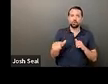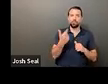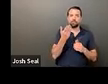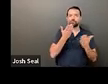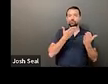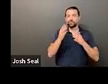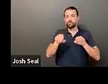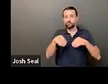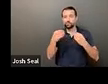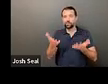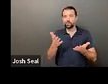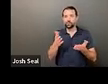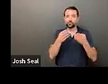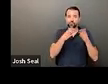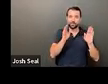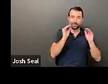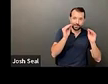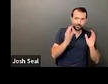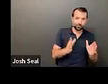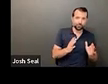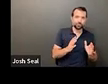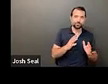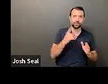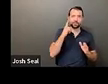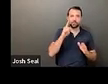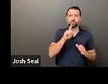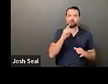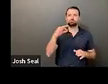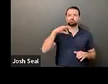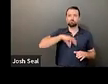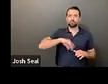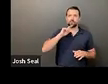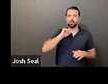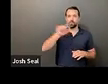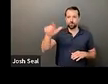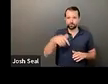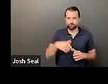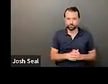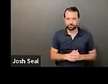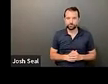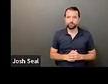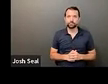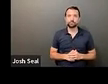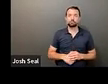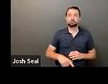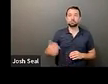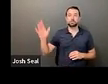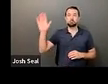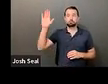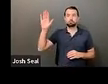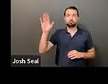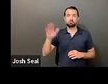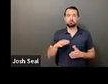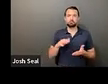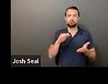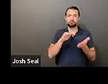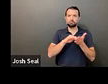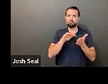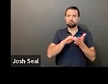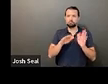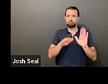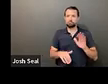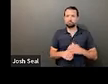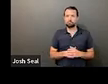in particular would be really useful. So, Colette, yeah. Excuse me, Colette, just a quick note